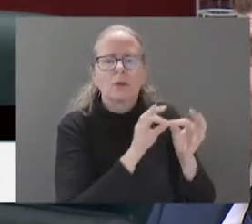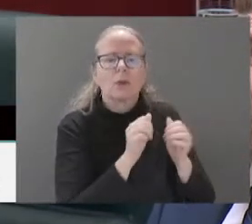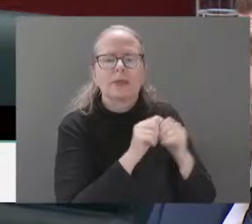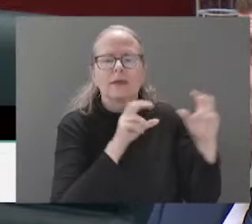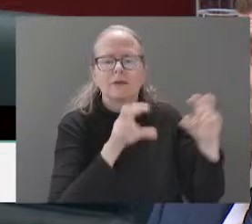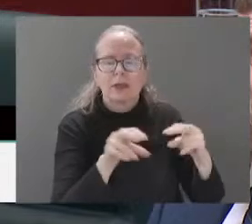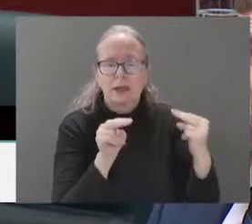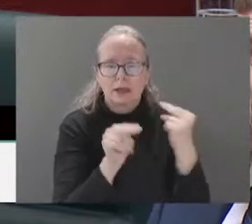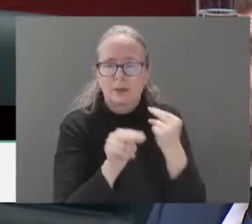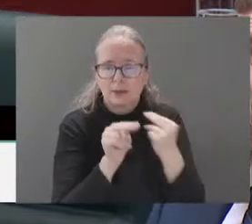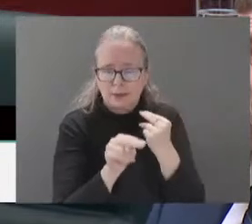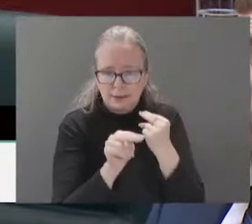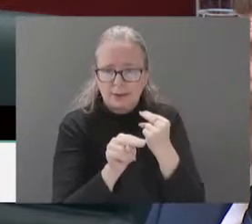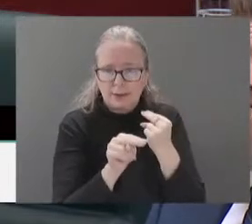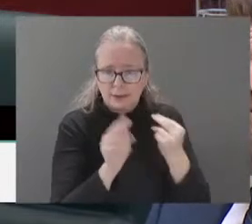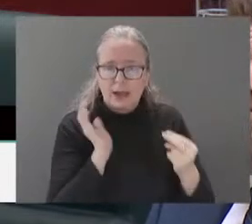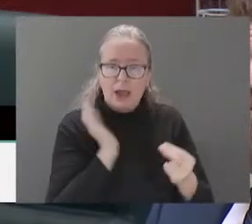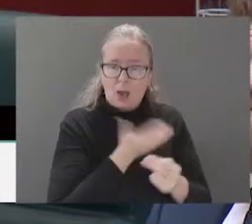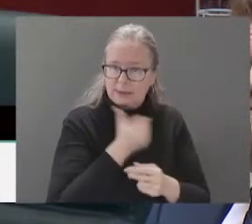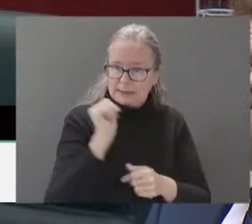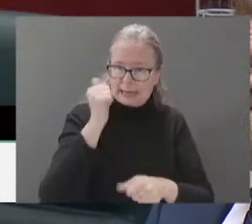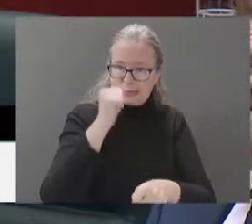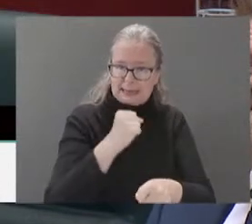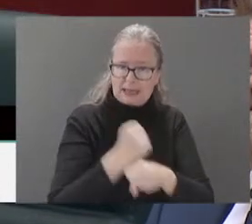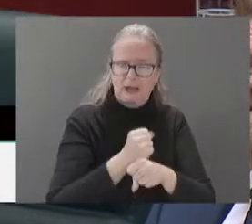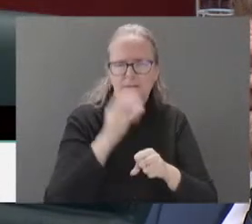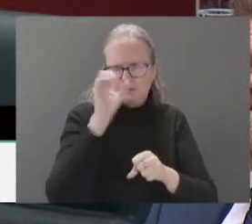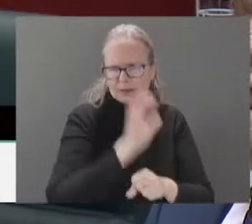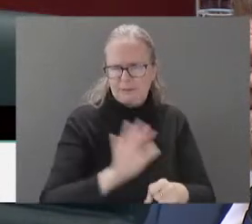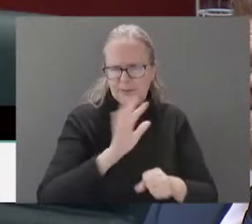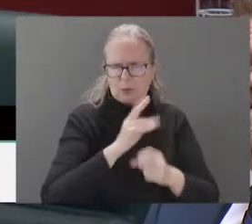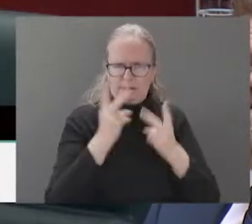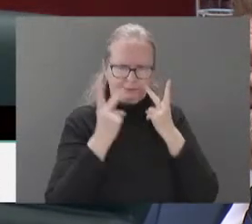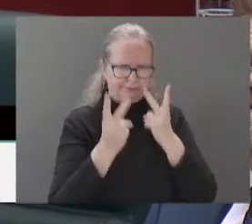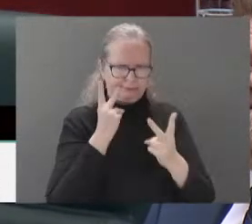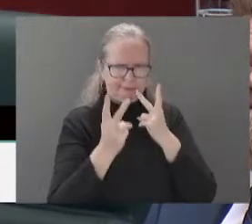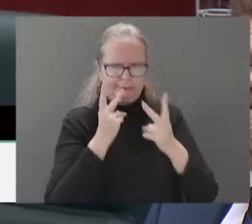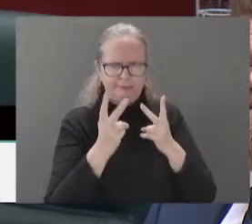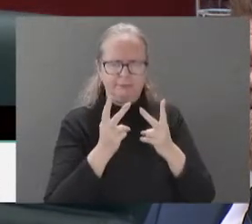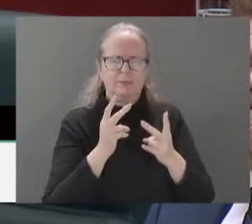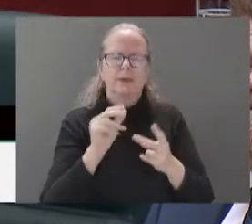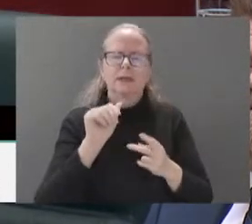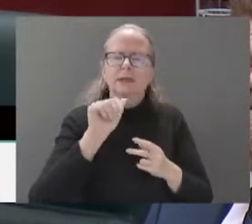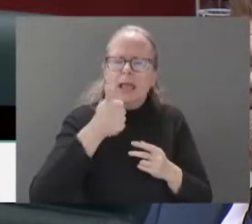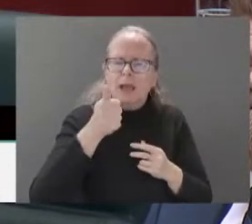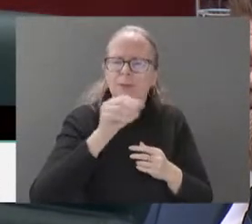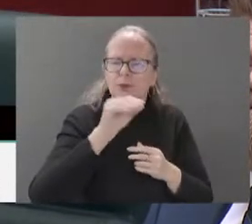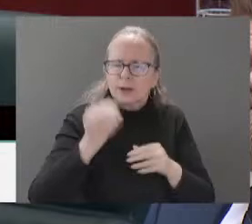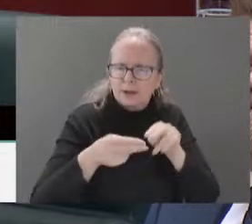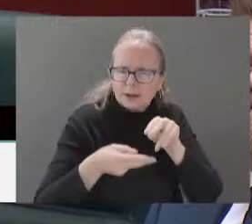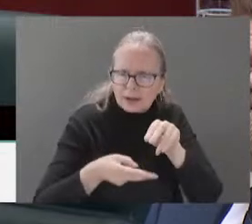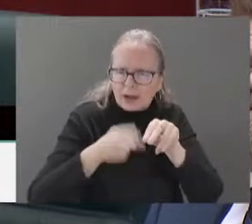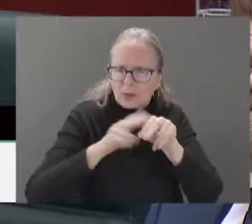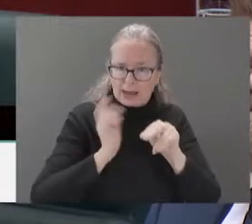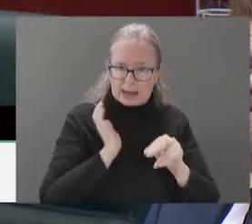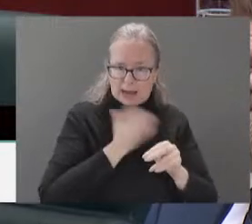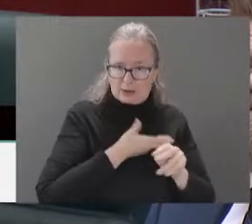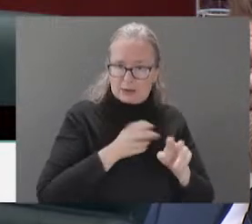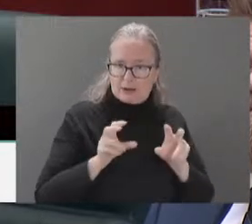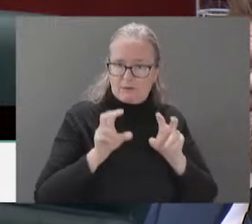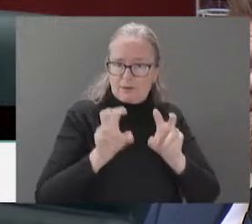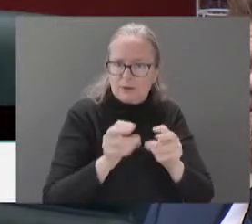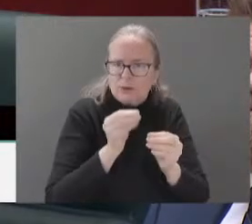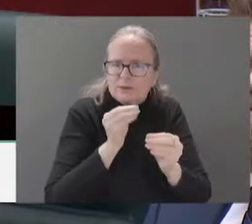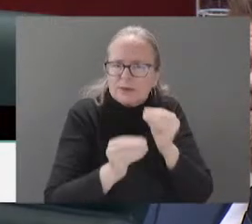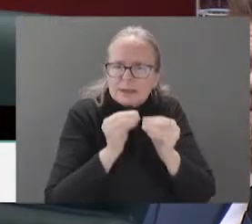42% increase in the rehabilitation of our roads and our bridges so Mr Speaker while the NDP maybe is trying to play some lip service that they'